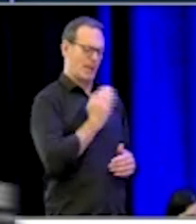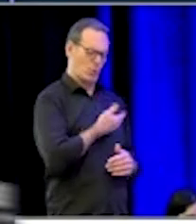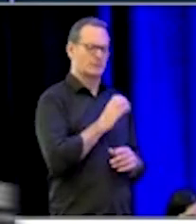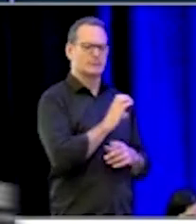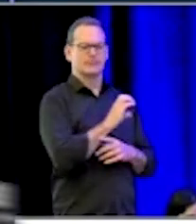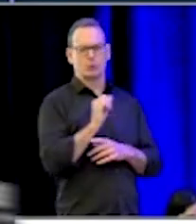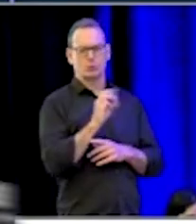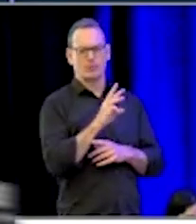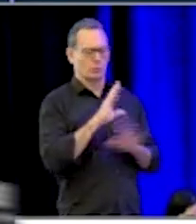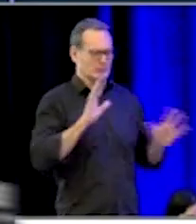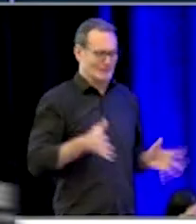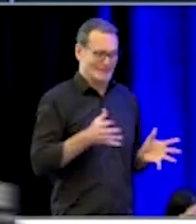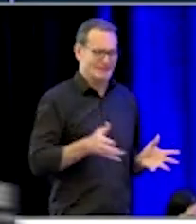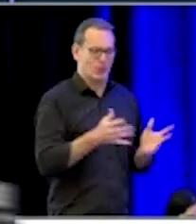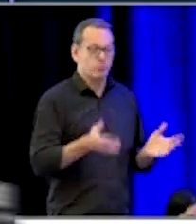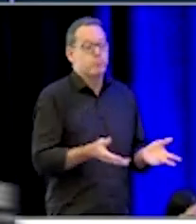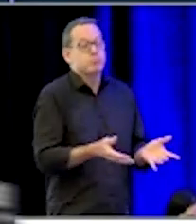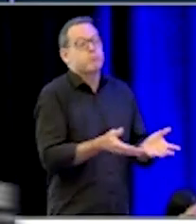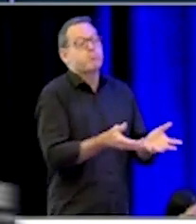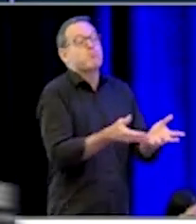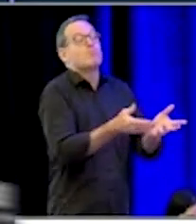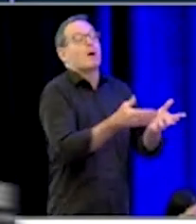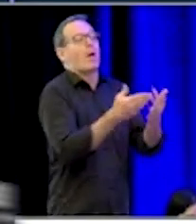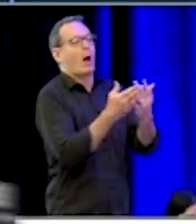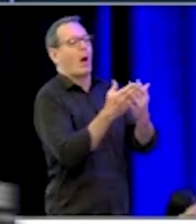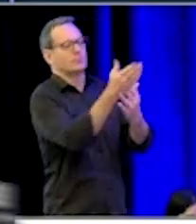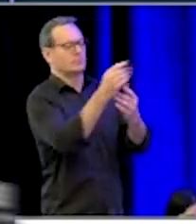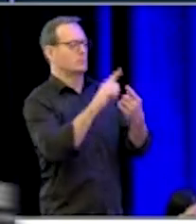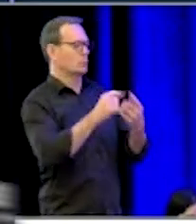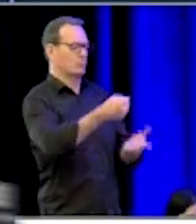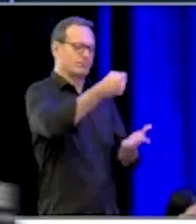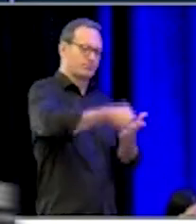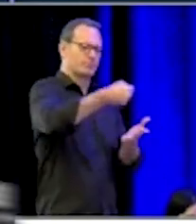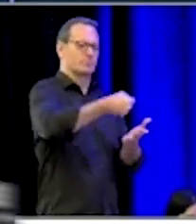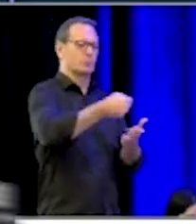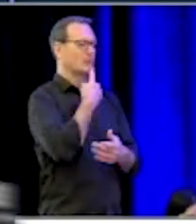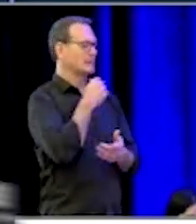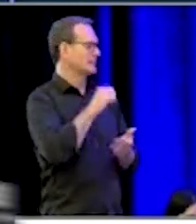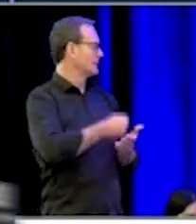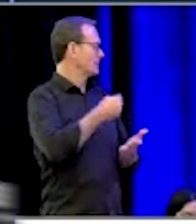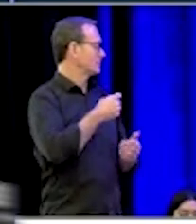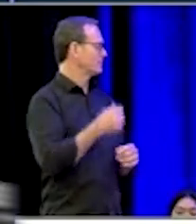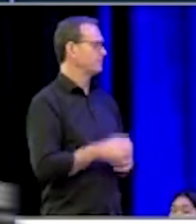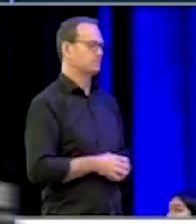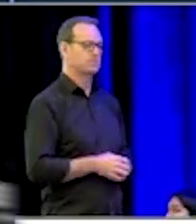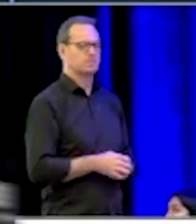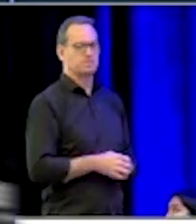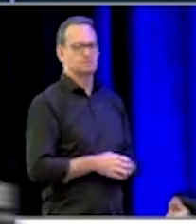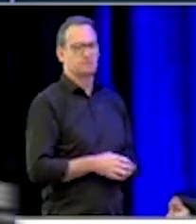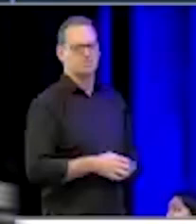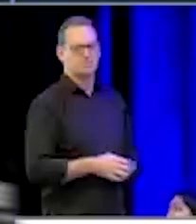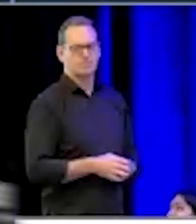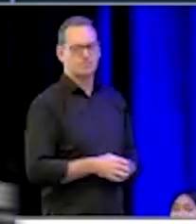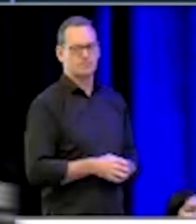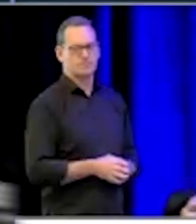Seal trade examination successfully. Next slide, please.